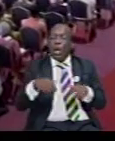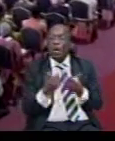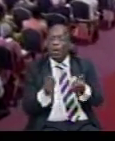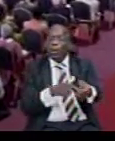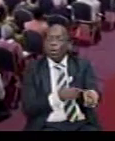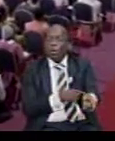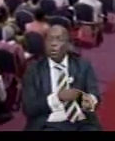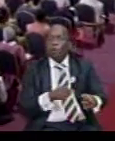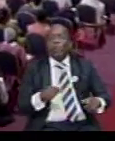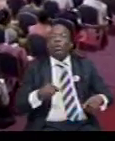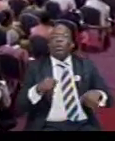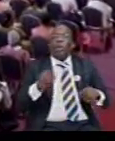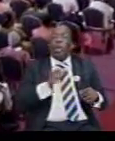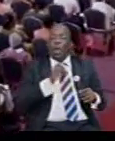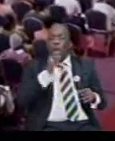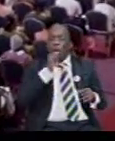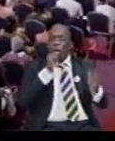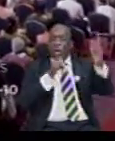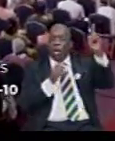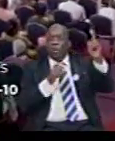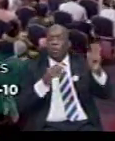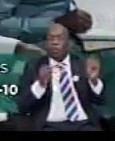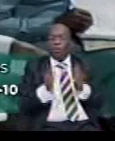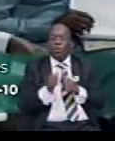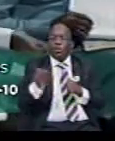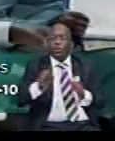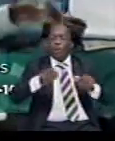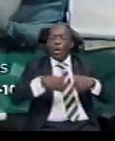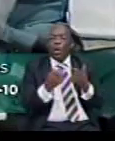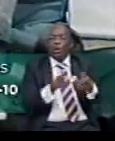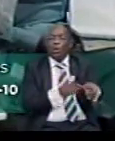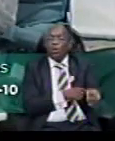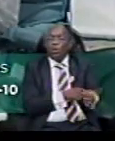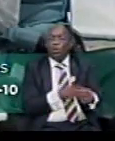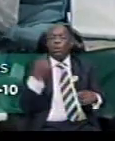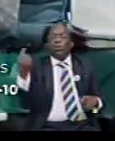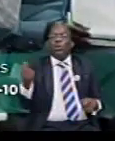I am with you. How often?